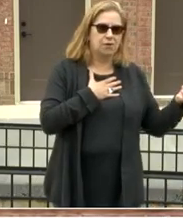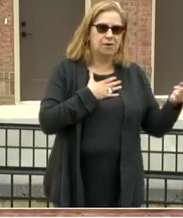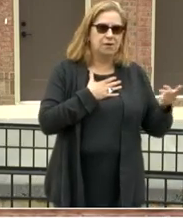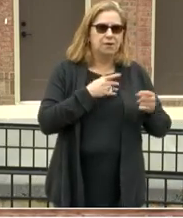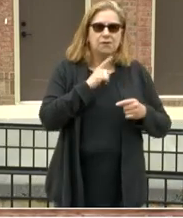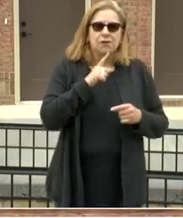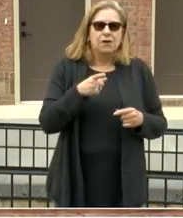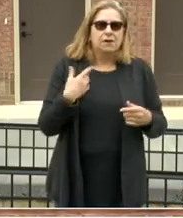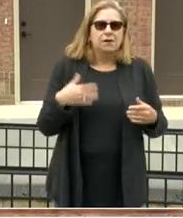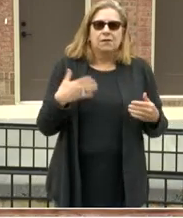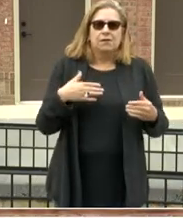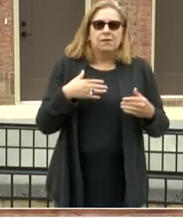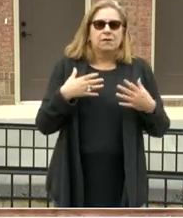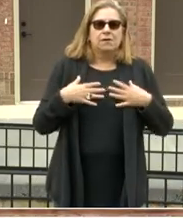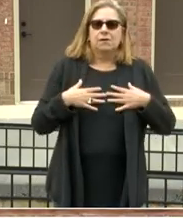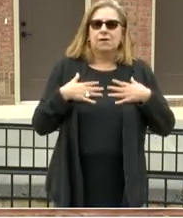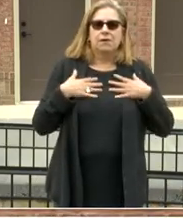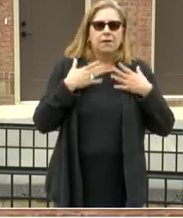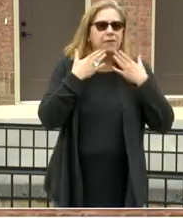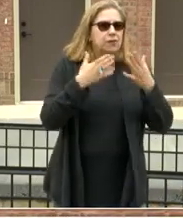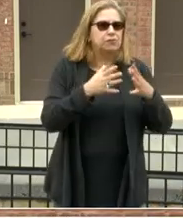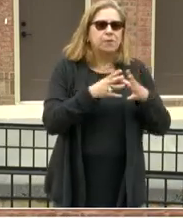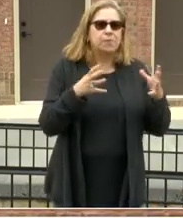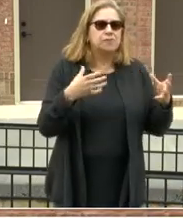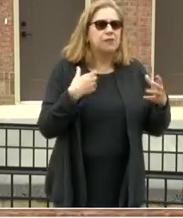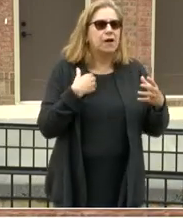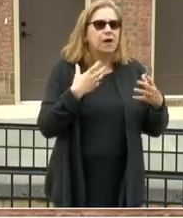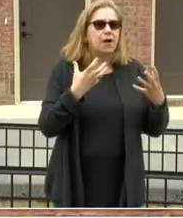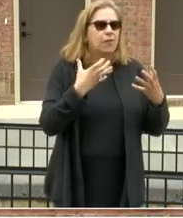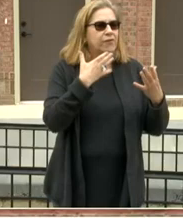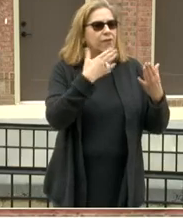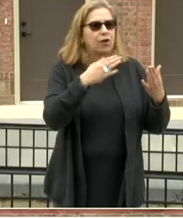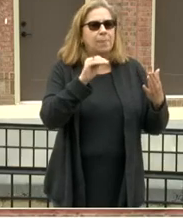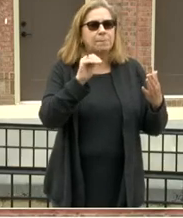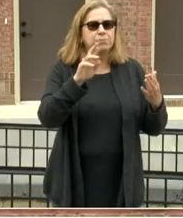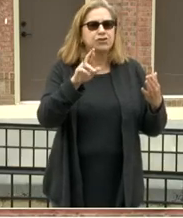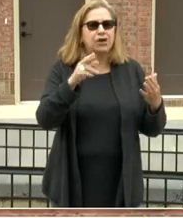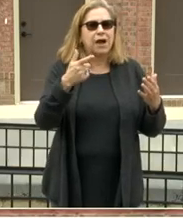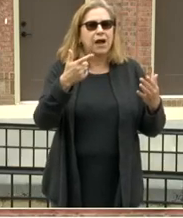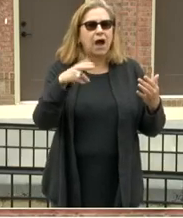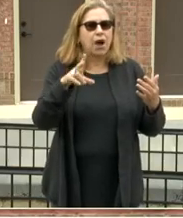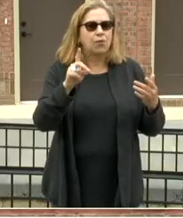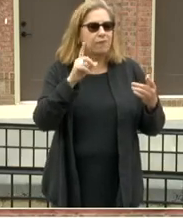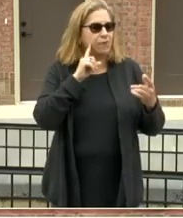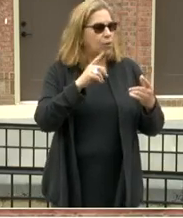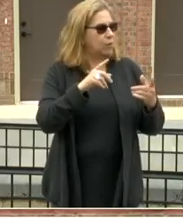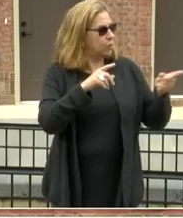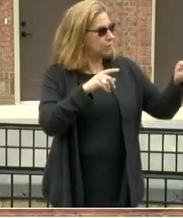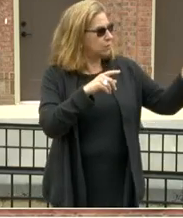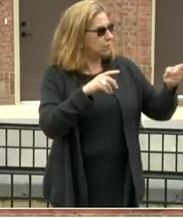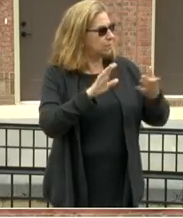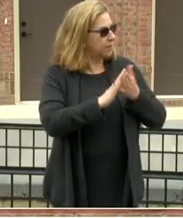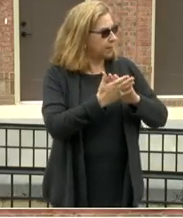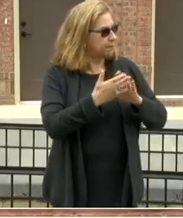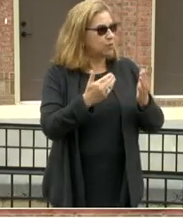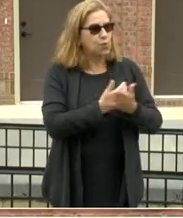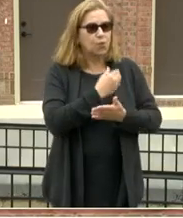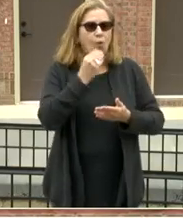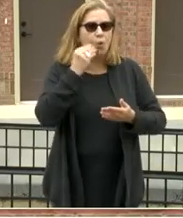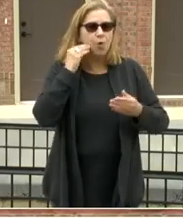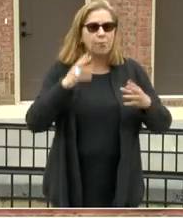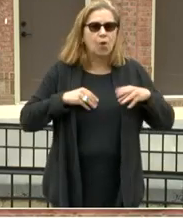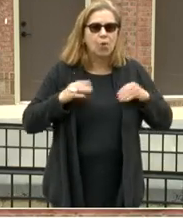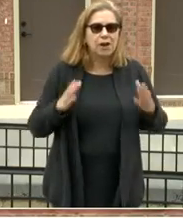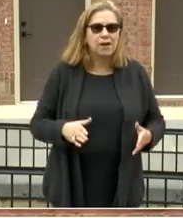to thank you, Mr. Howard, and congratulate our new homeowners and welcome to your